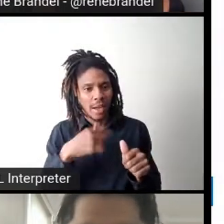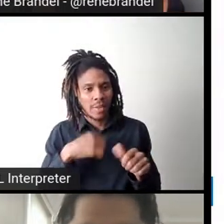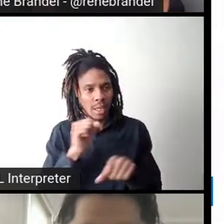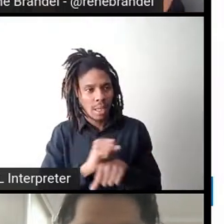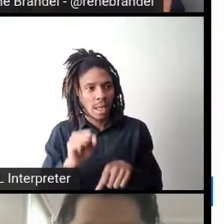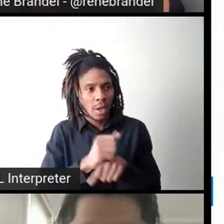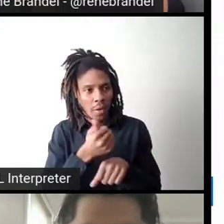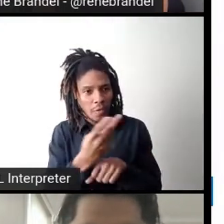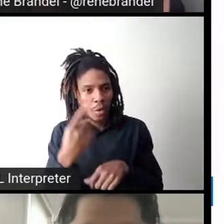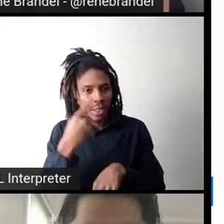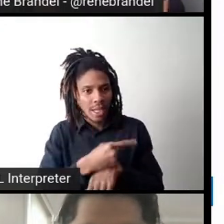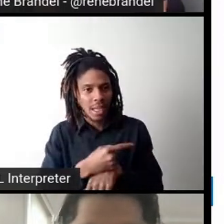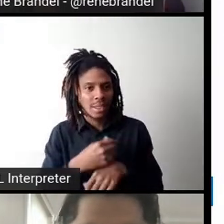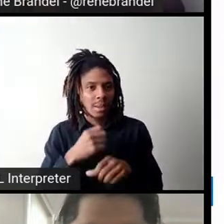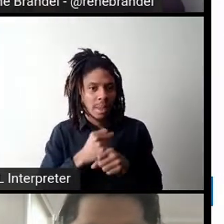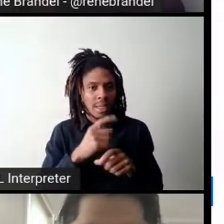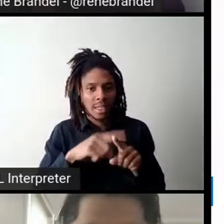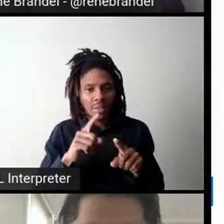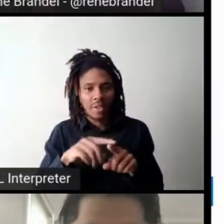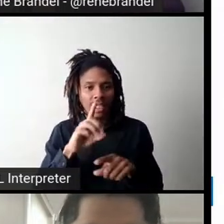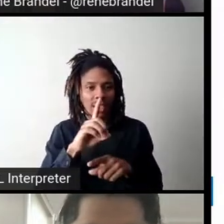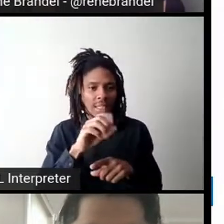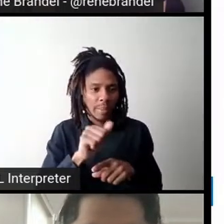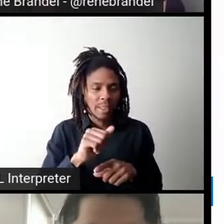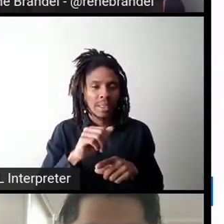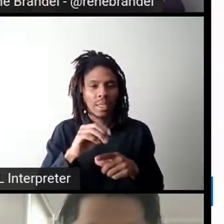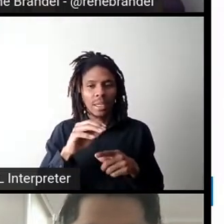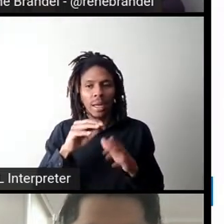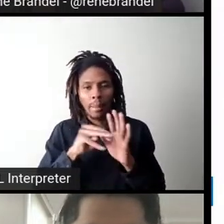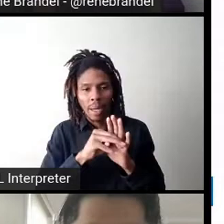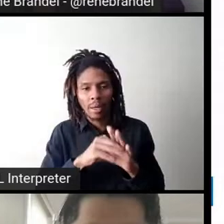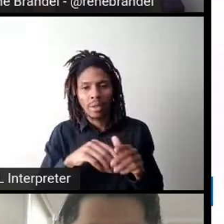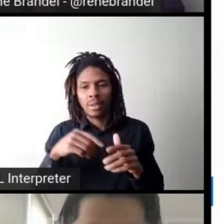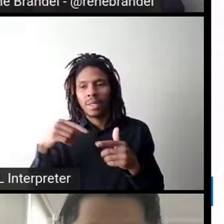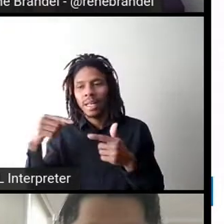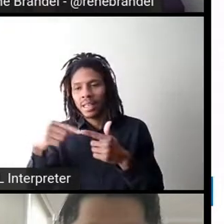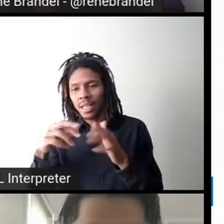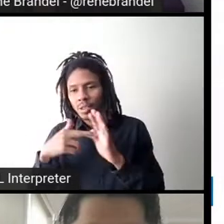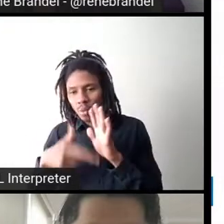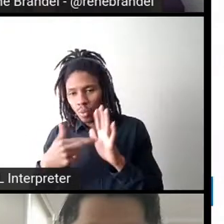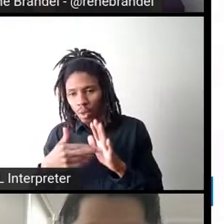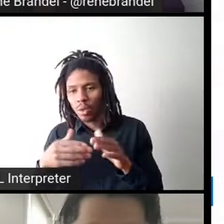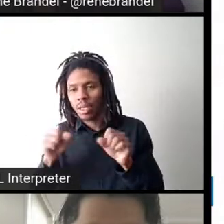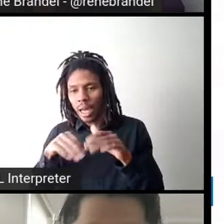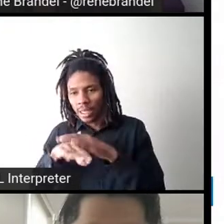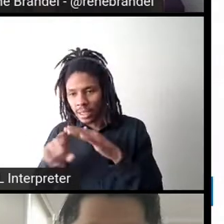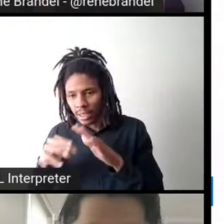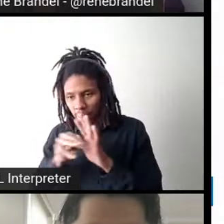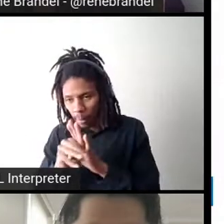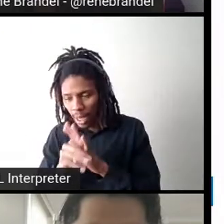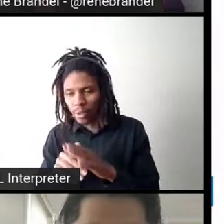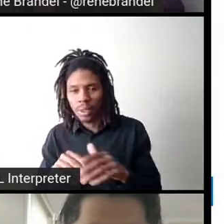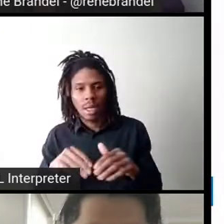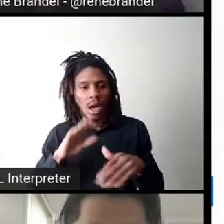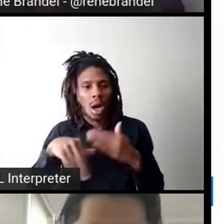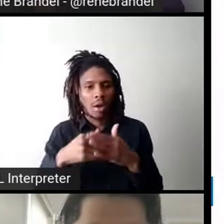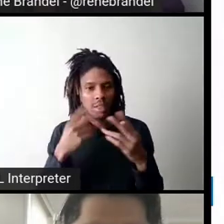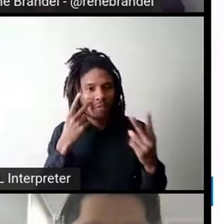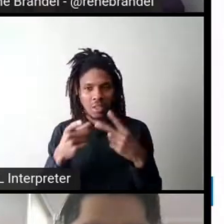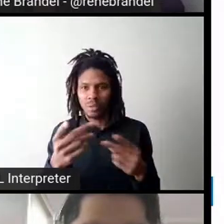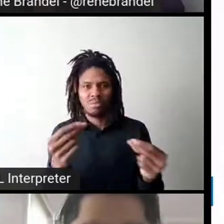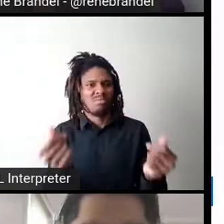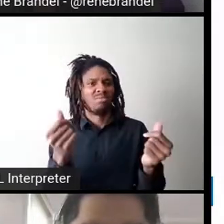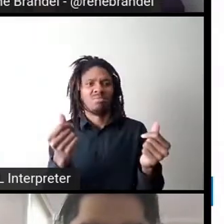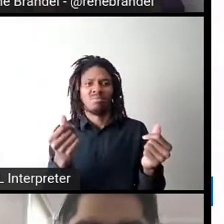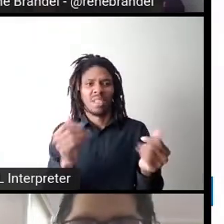creating a bunch of data models and saying like this role is allowed to access this data model, and it's just all visual there.